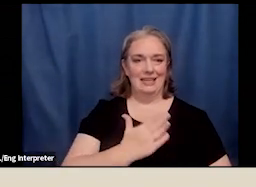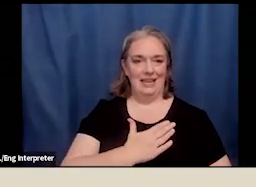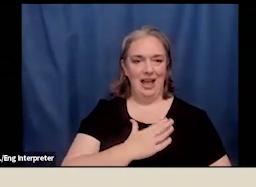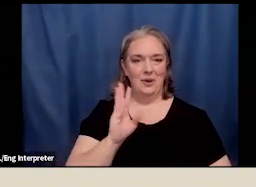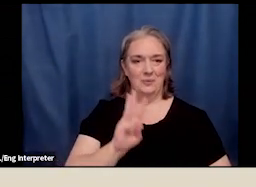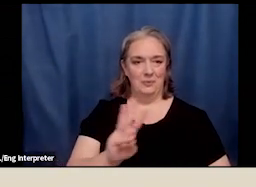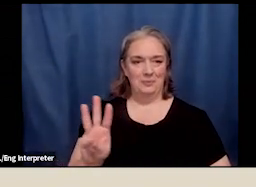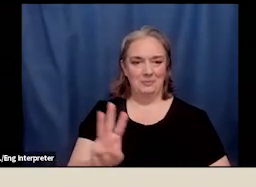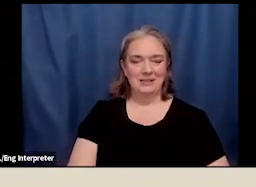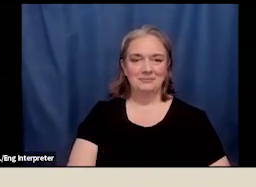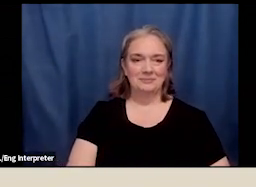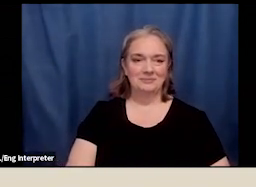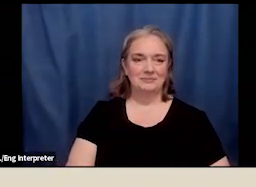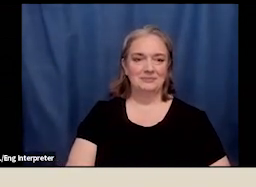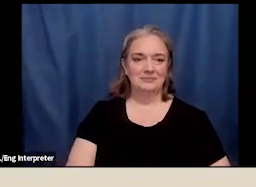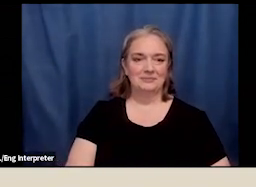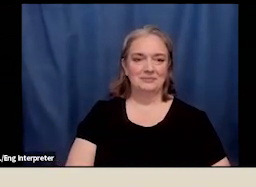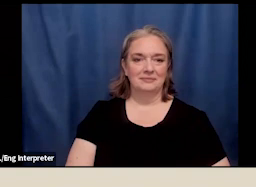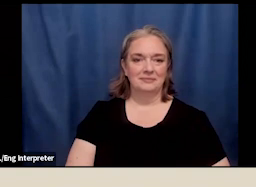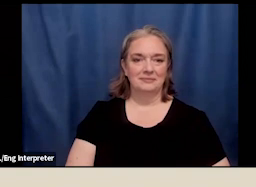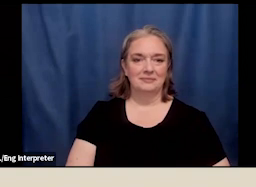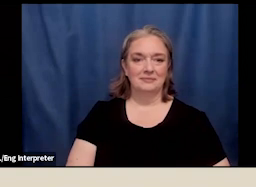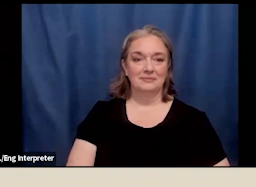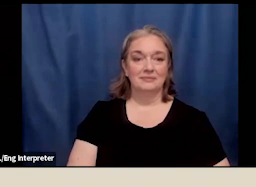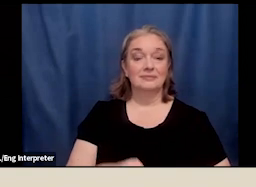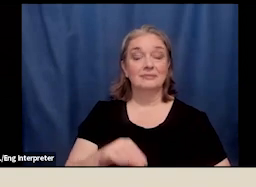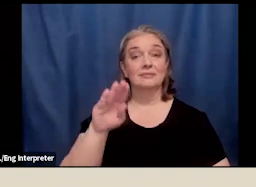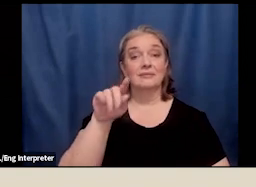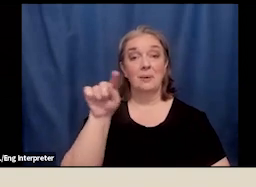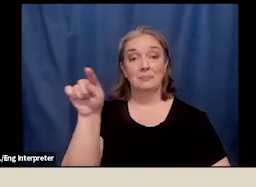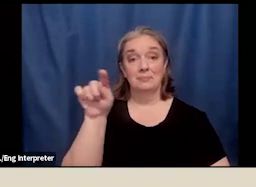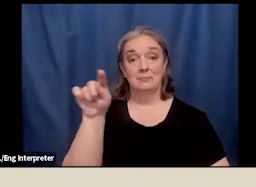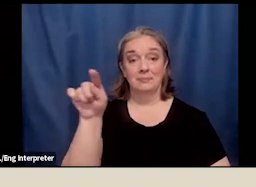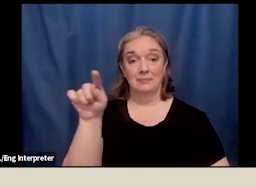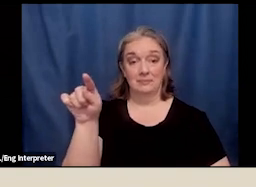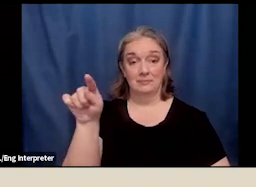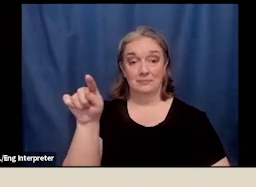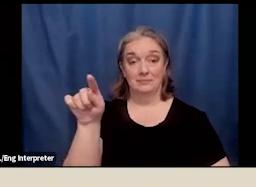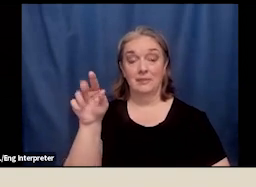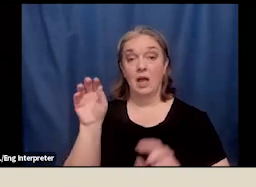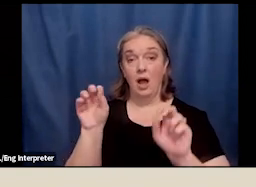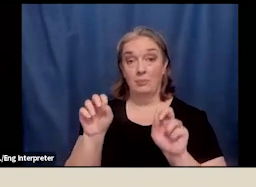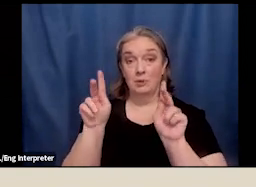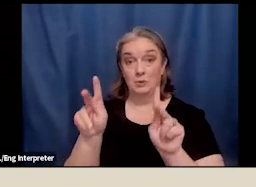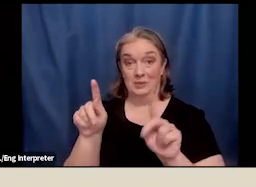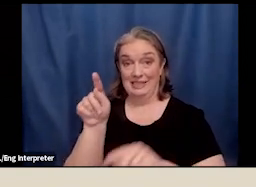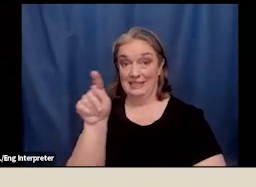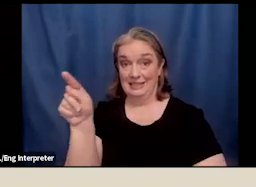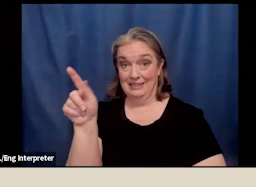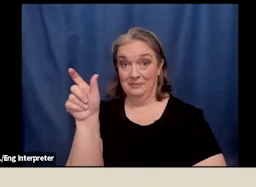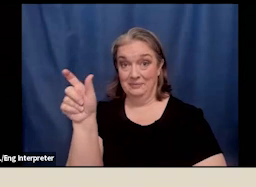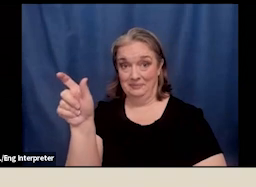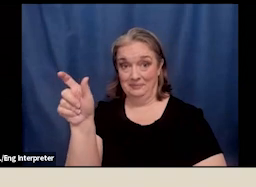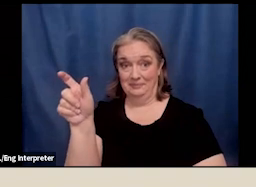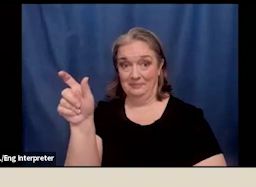Arts and History's webpage. When you go to the top navigation bar, there is a tab called Opportunities. And